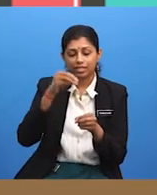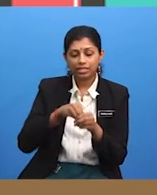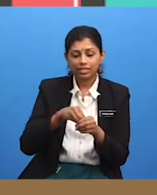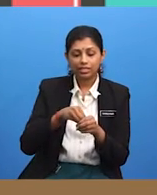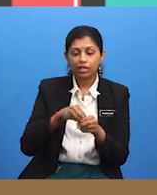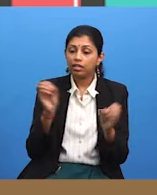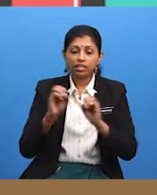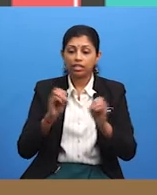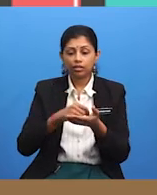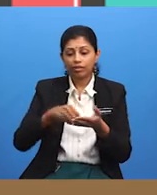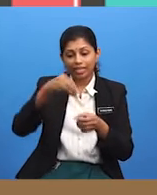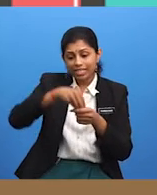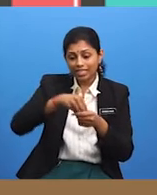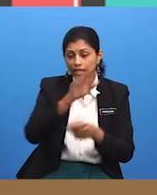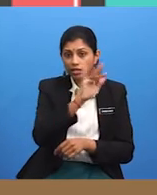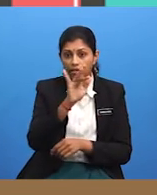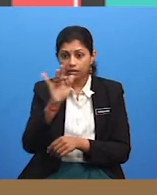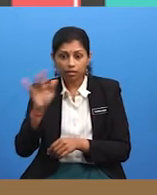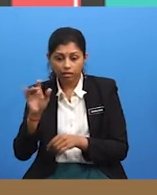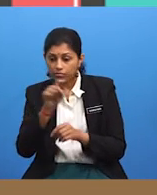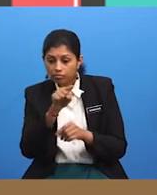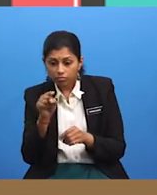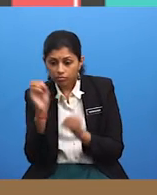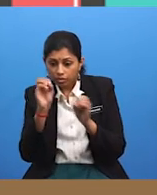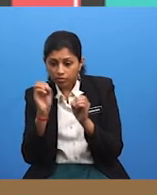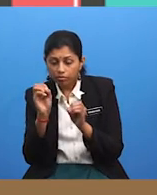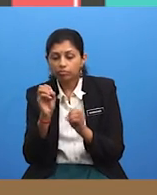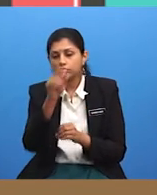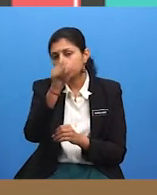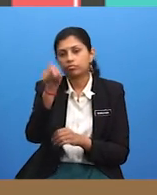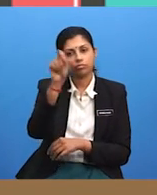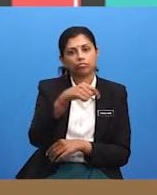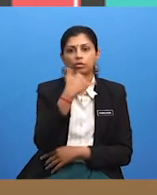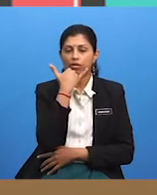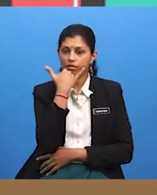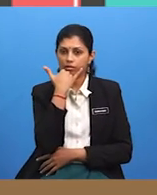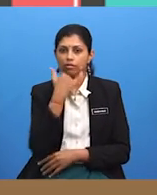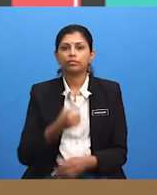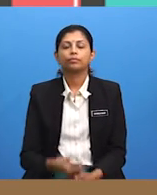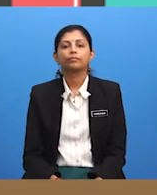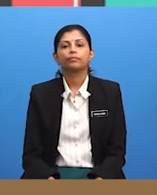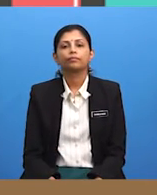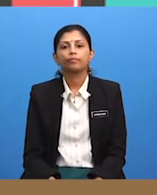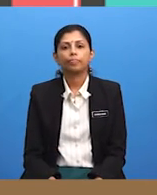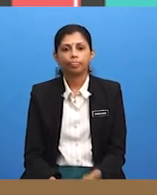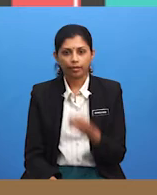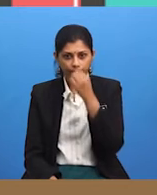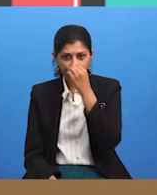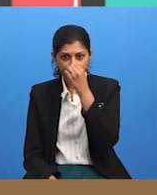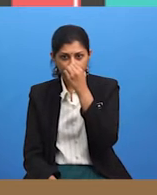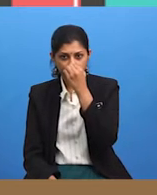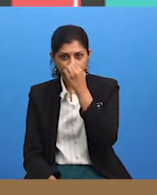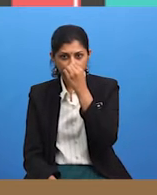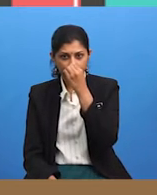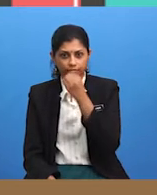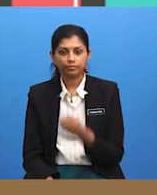spaces provided, even though they are correct, won't be regarded as official answers. Therefore, you can